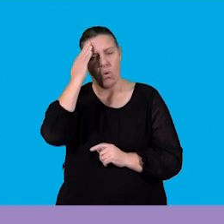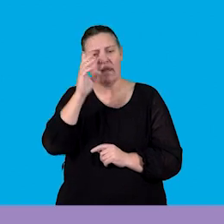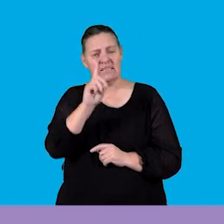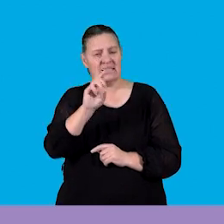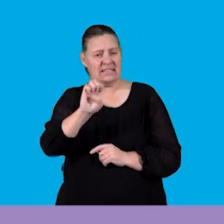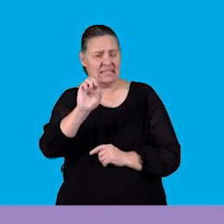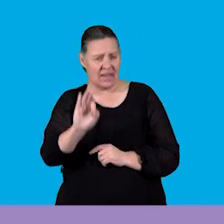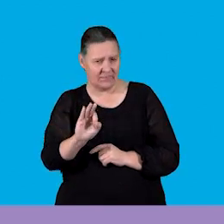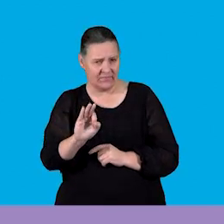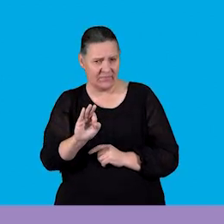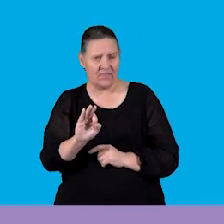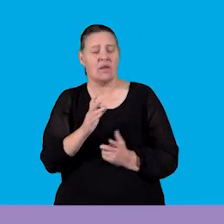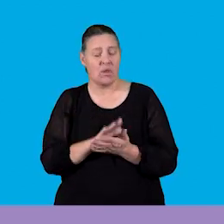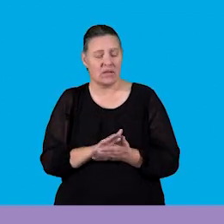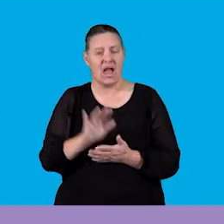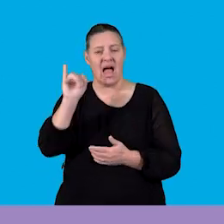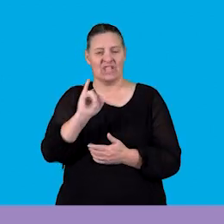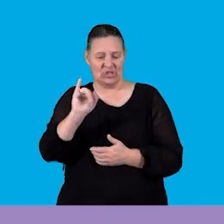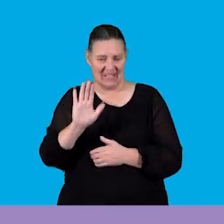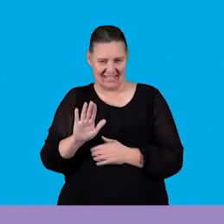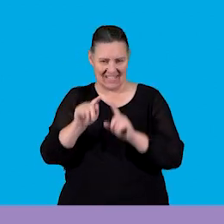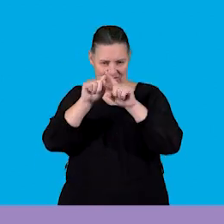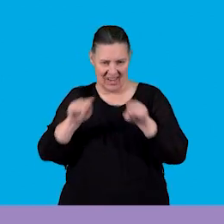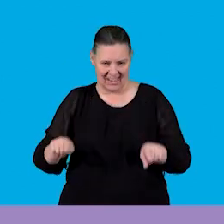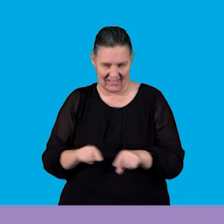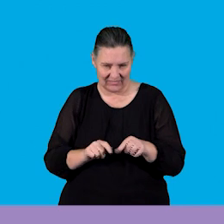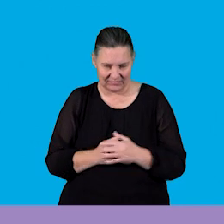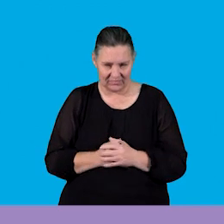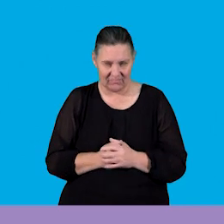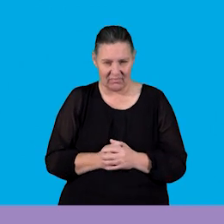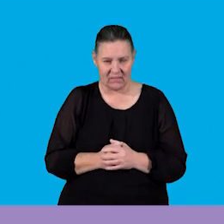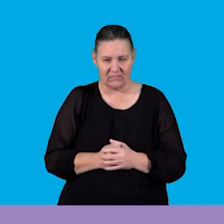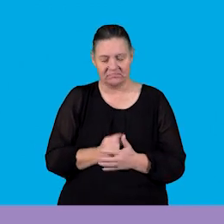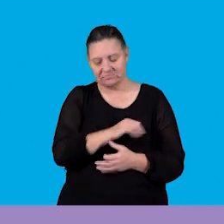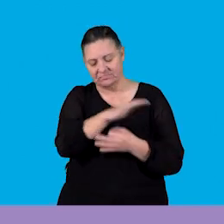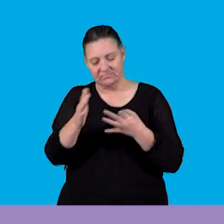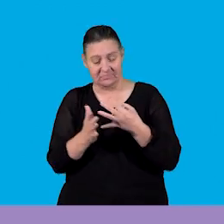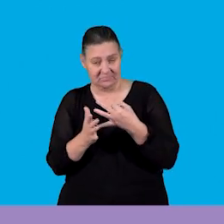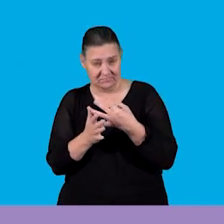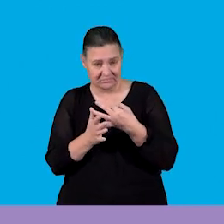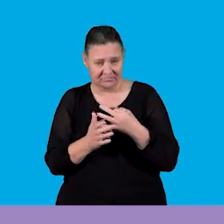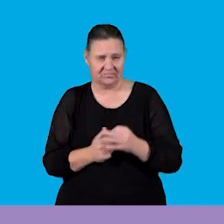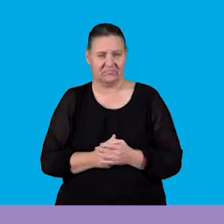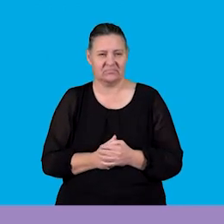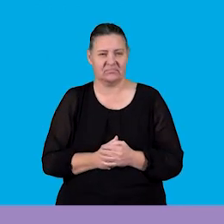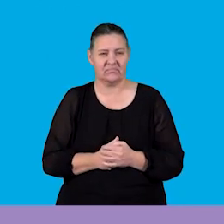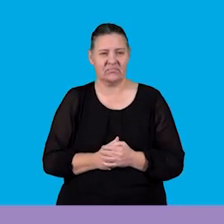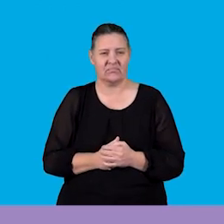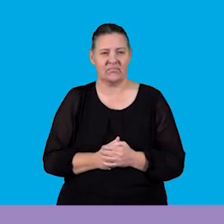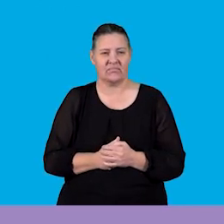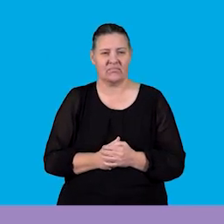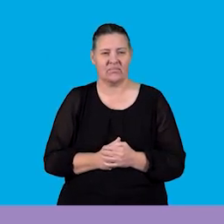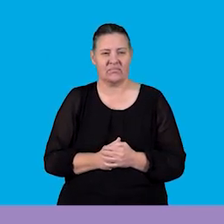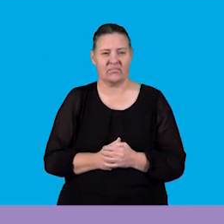we know that this triangle DEF is an isosceles triangle. Let's move on to the next type